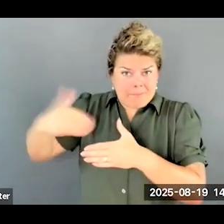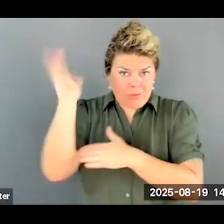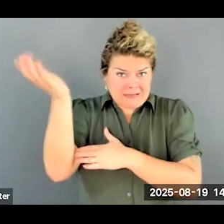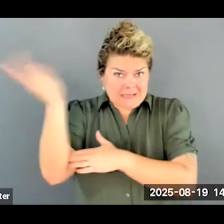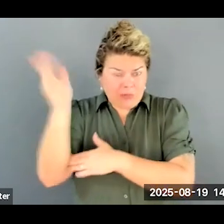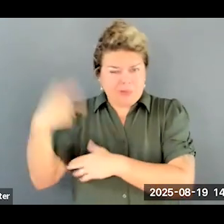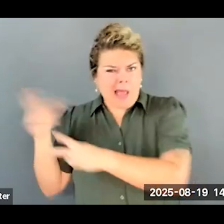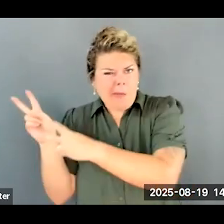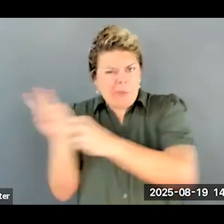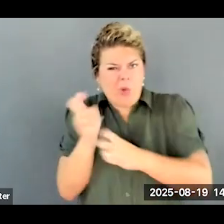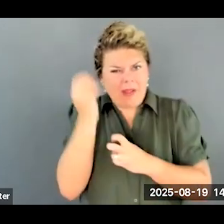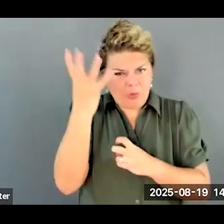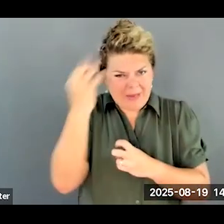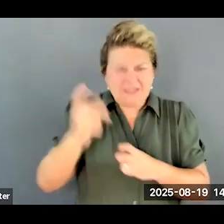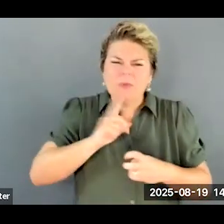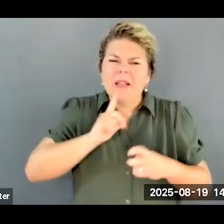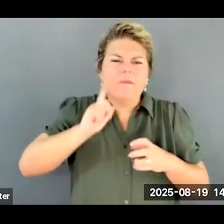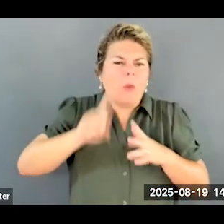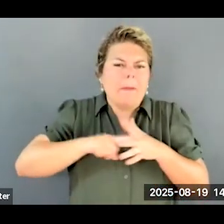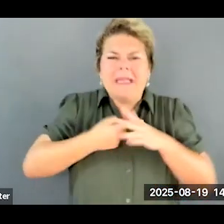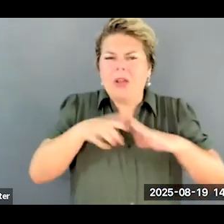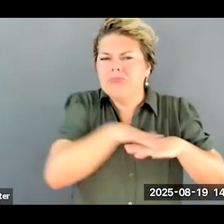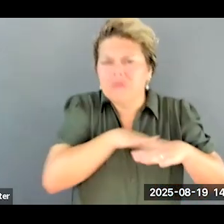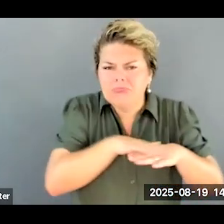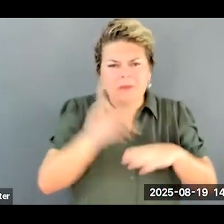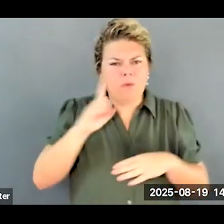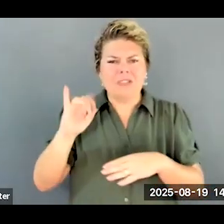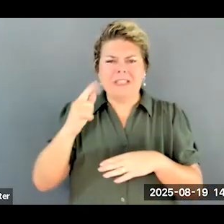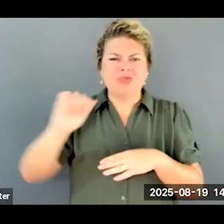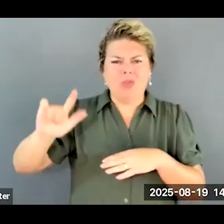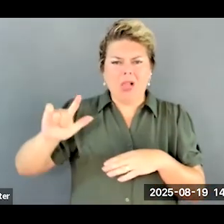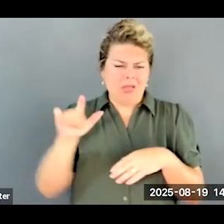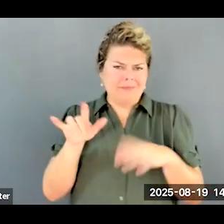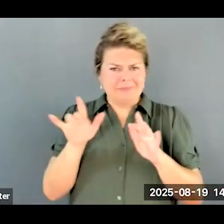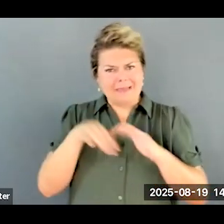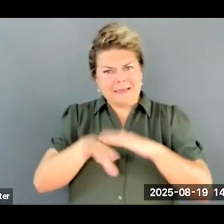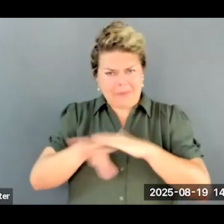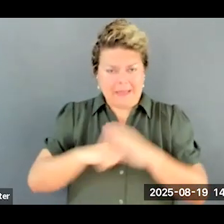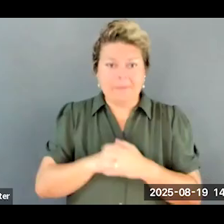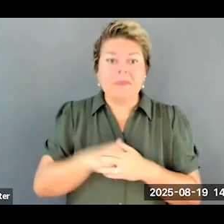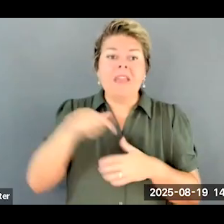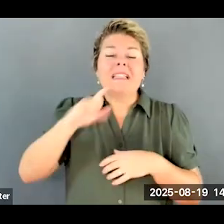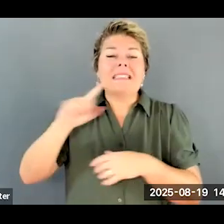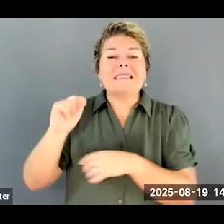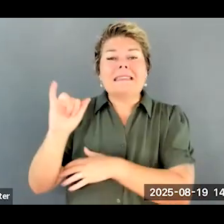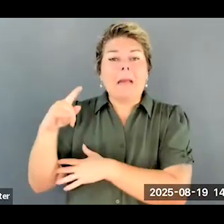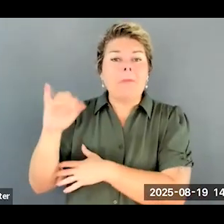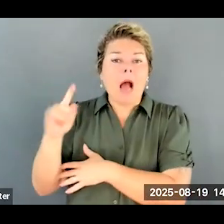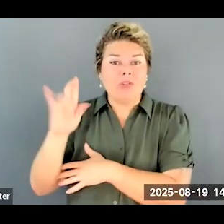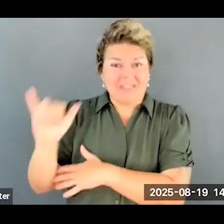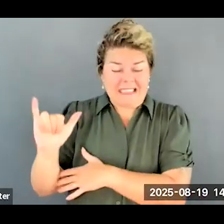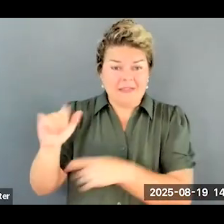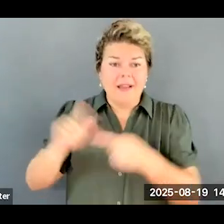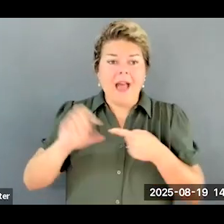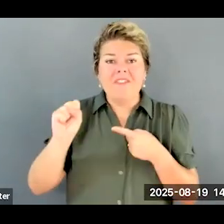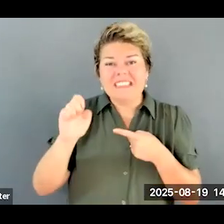are a helpful beginner part of digital accessibility. This one is about typography. So, sans serif